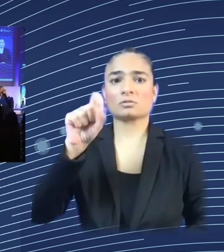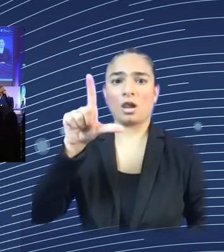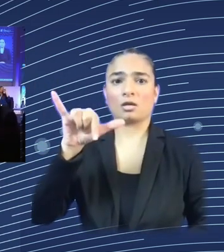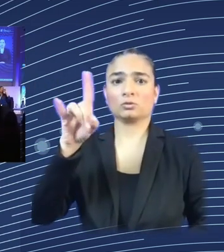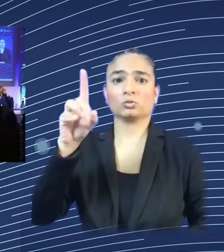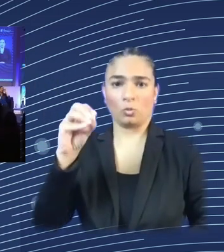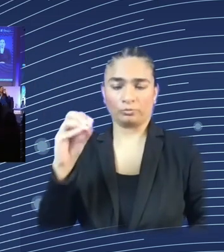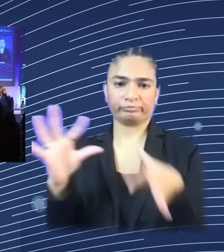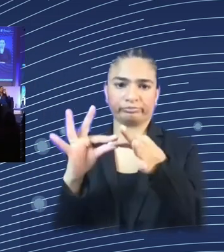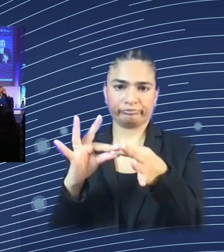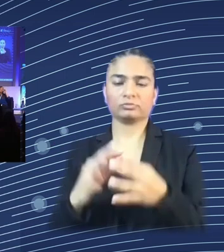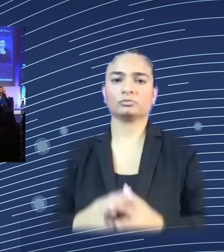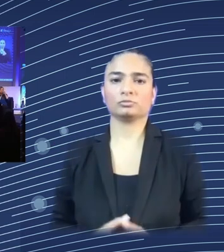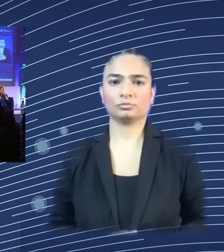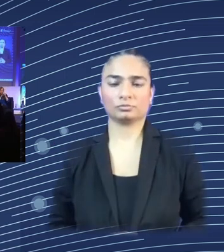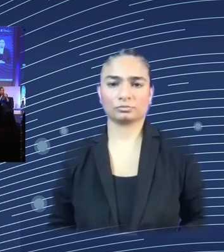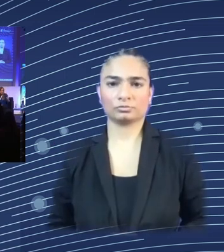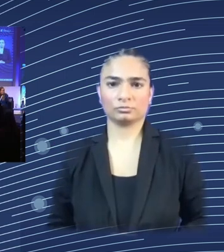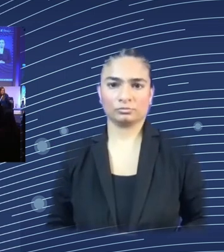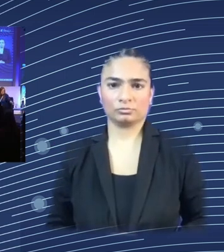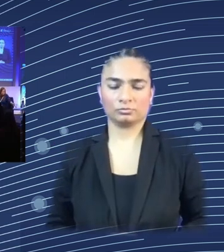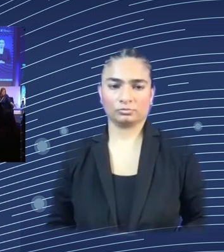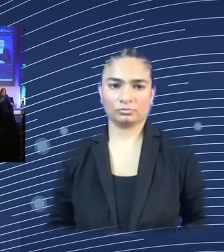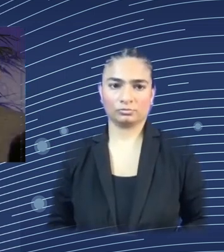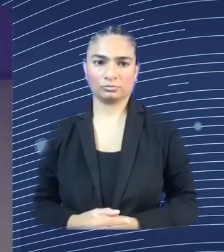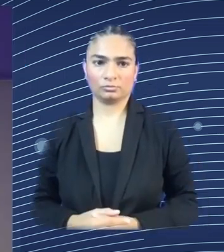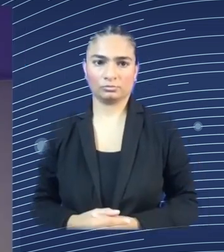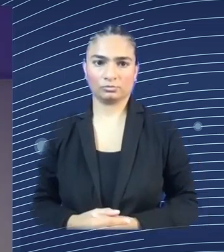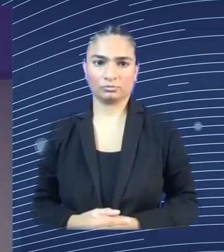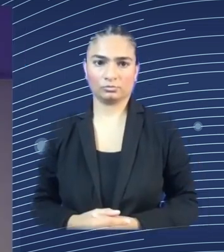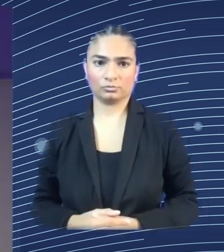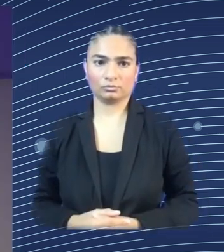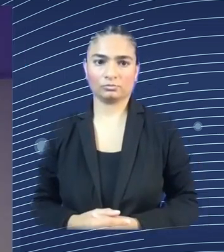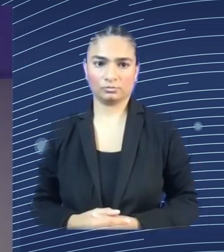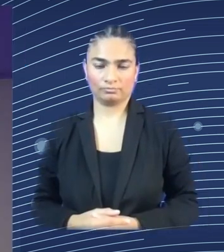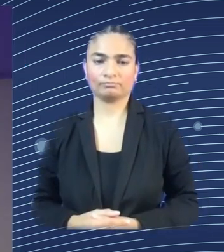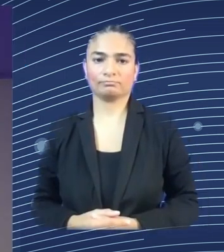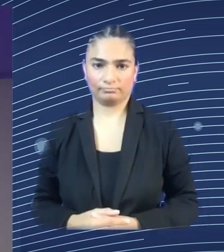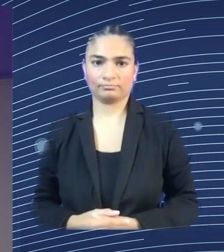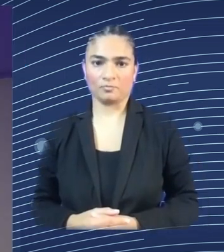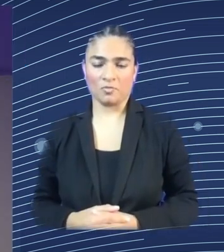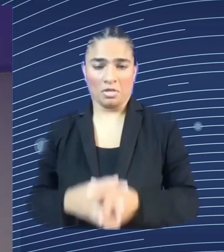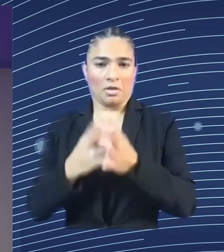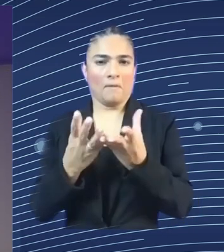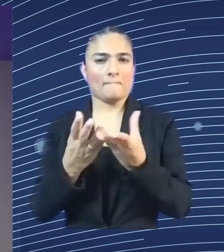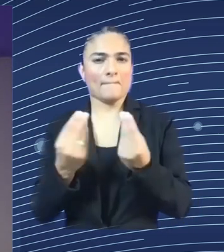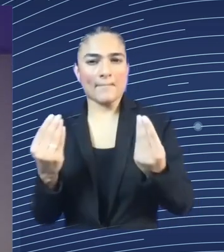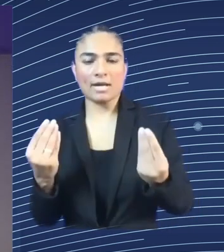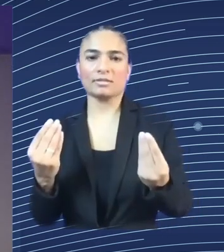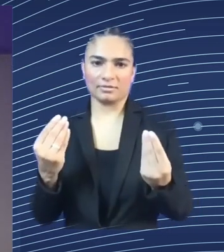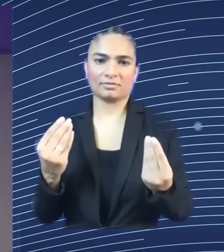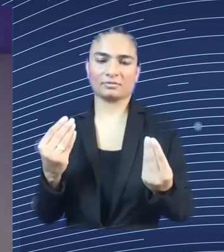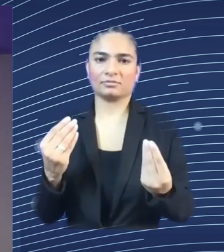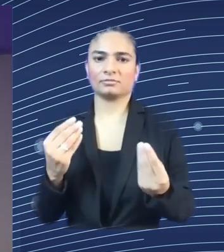I have many types of answers based on different types of solutions. So in terms of ESG media screening, the main concern was about